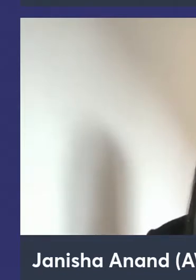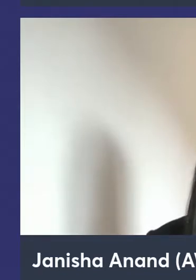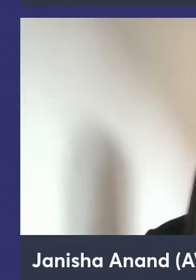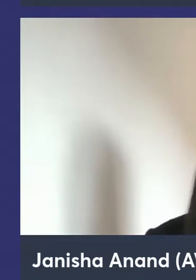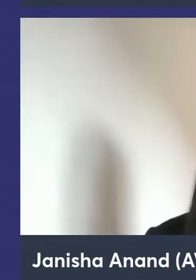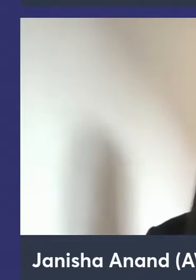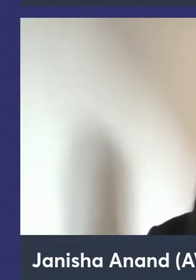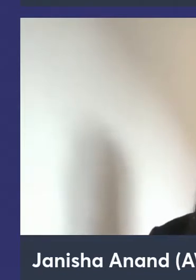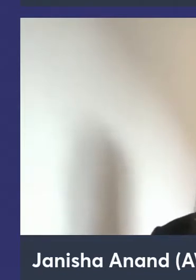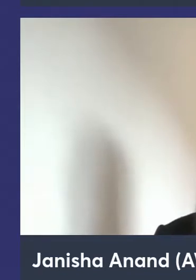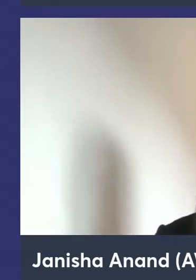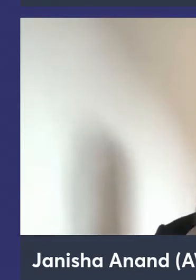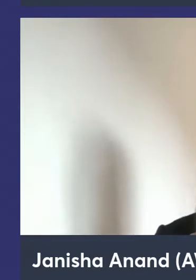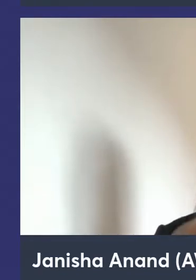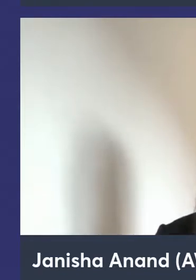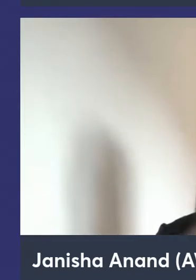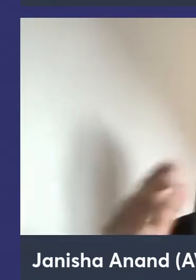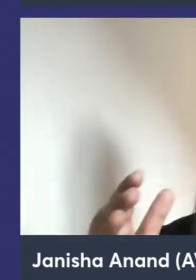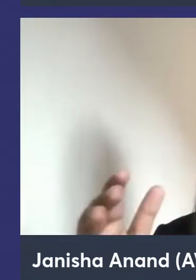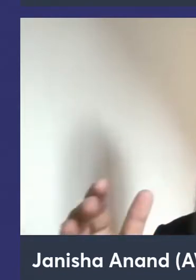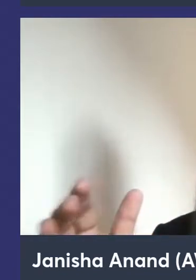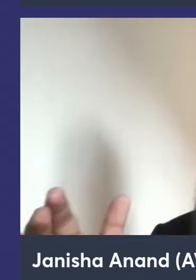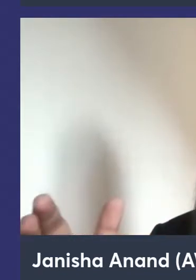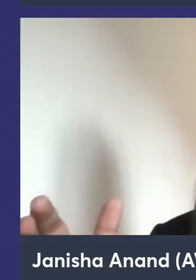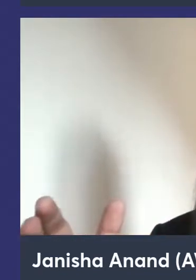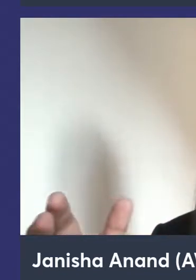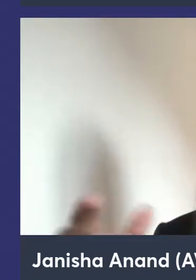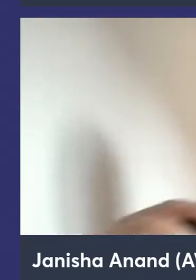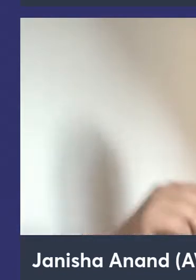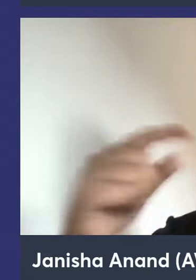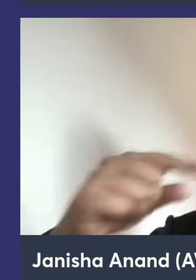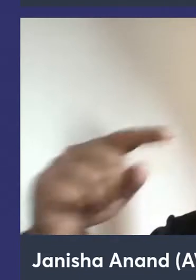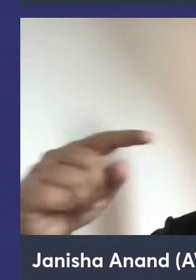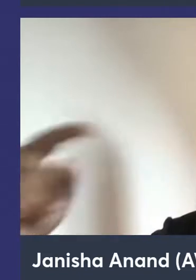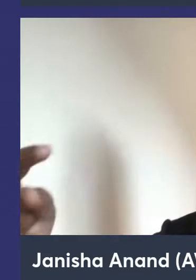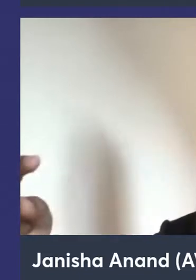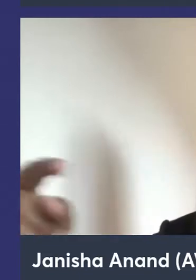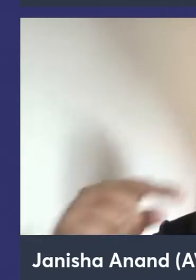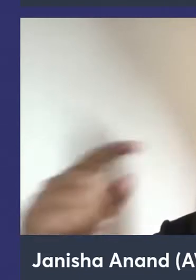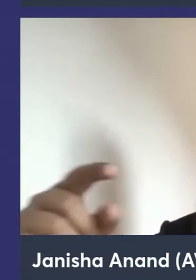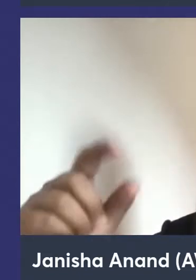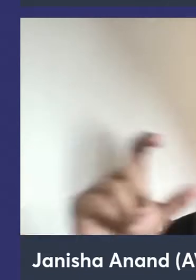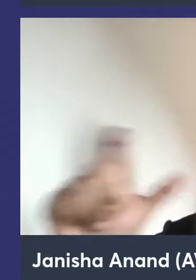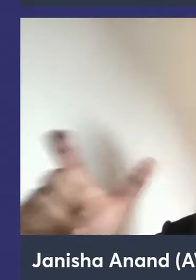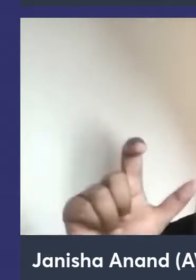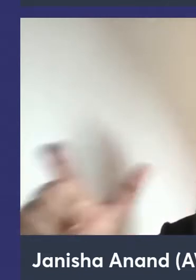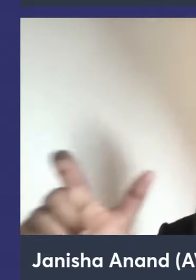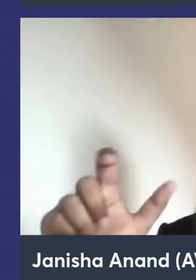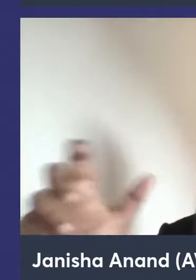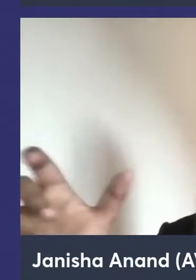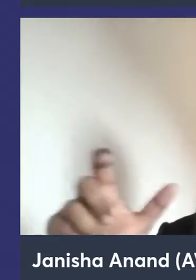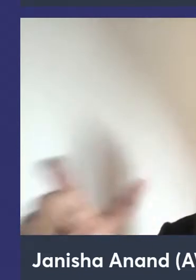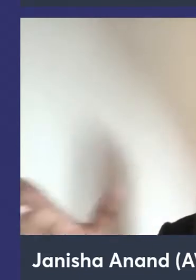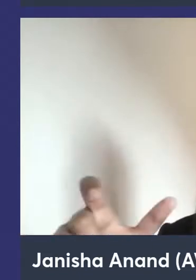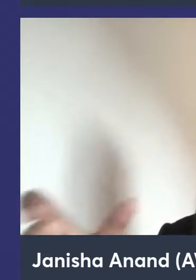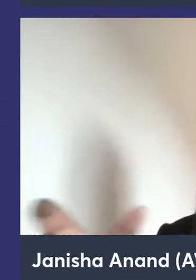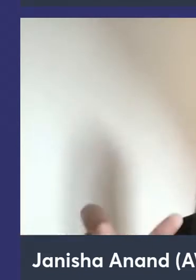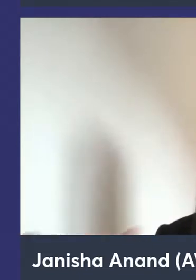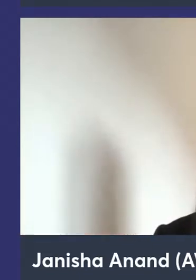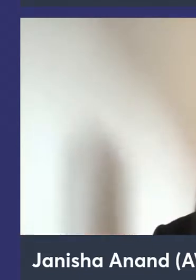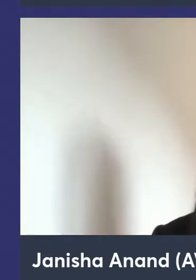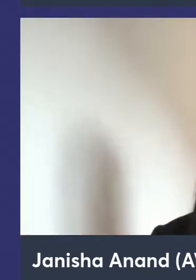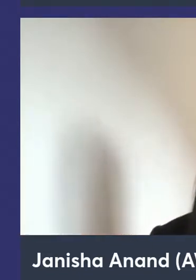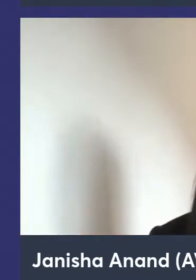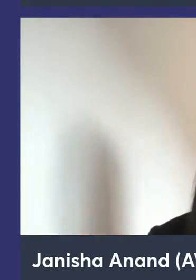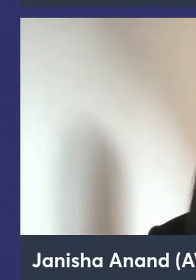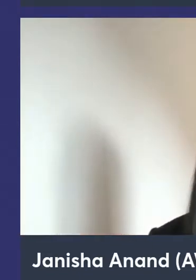and linear learner. And then it selects a range of hyperparameters for you. And that's what I said, number of trials based on the kind of hyperparameters it